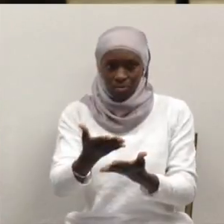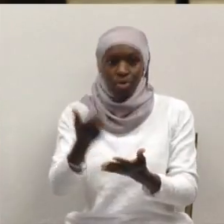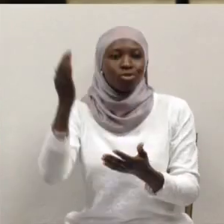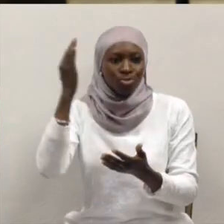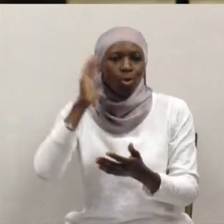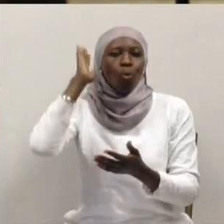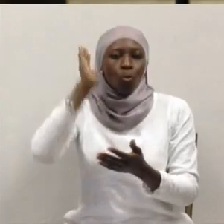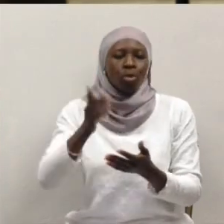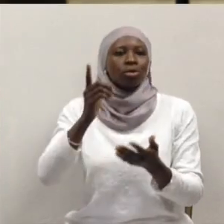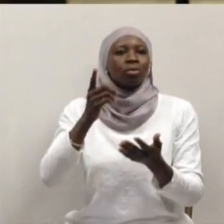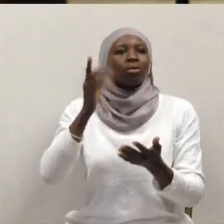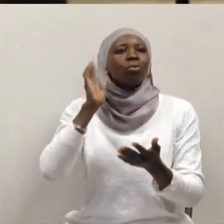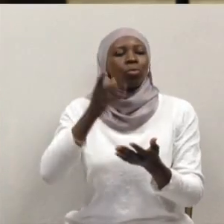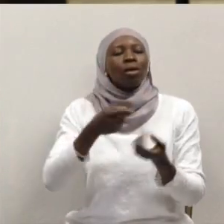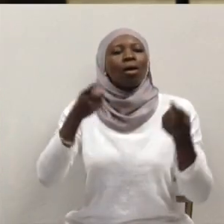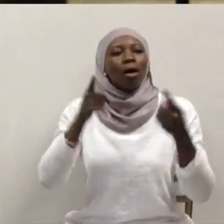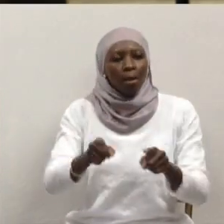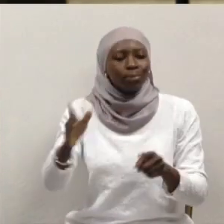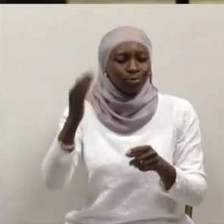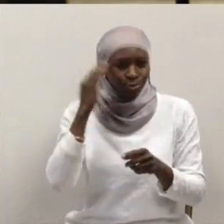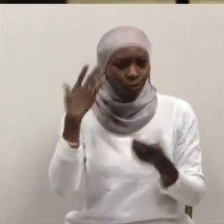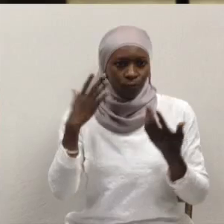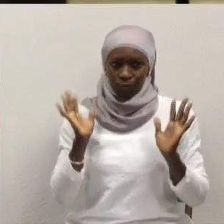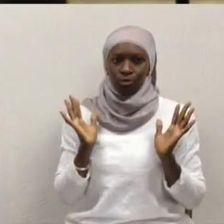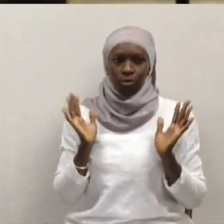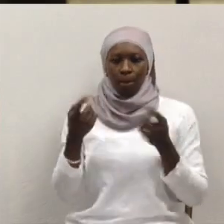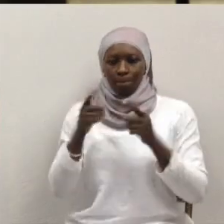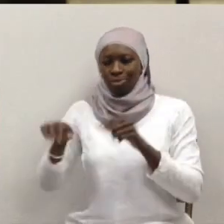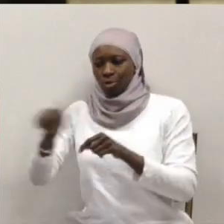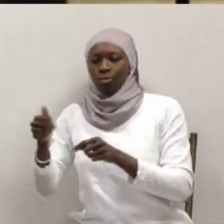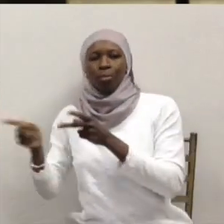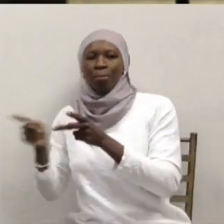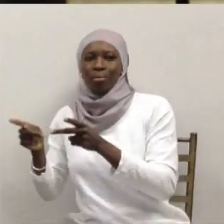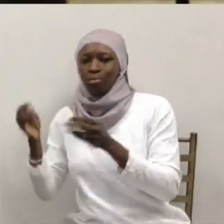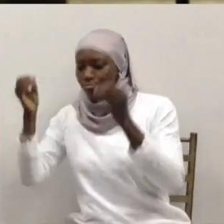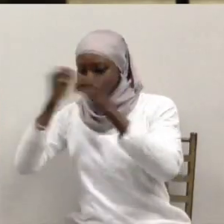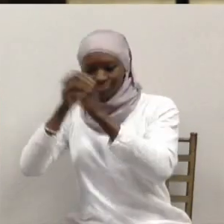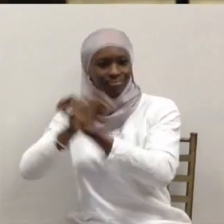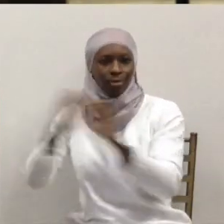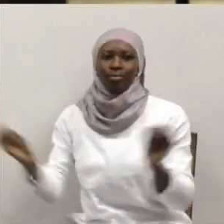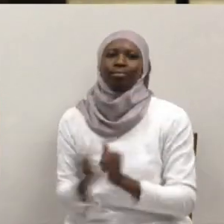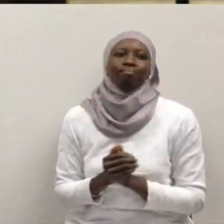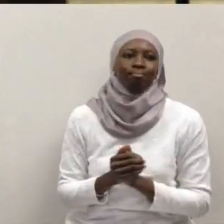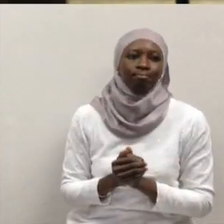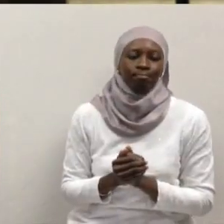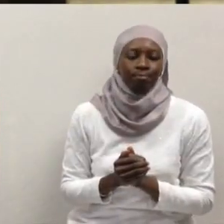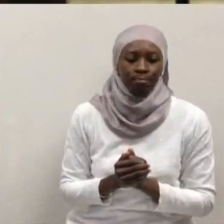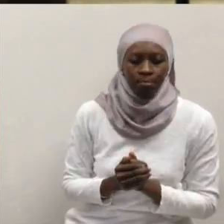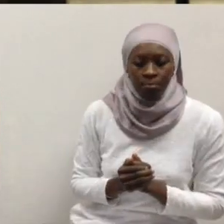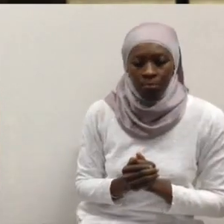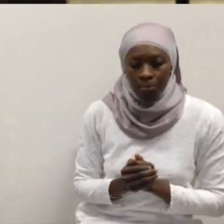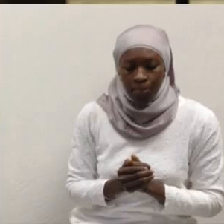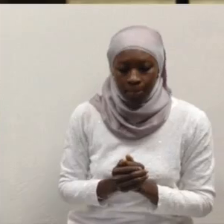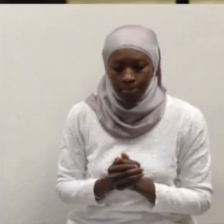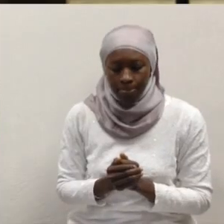and the companions are not really aware. How could this treaty be called a fatḥ,